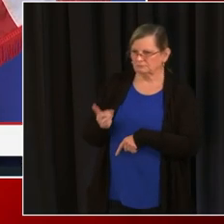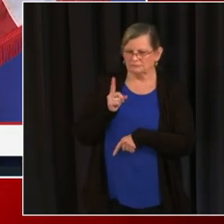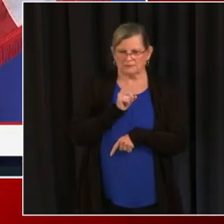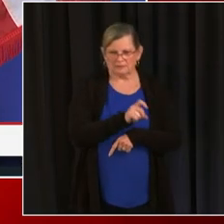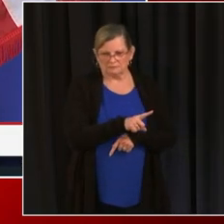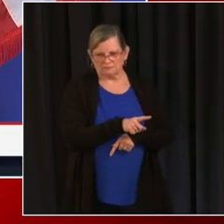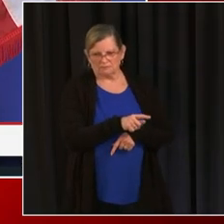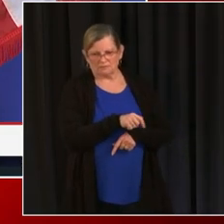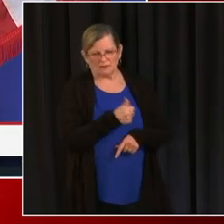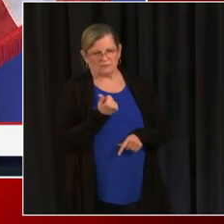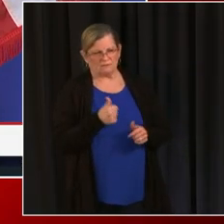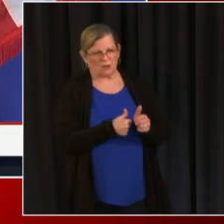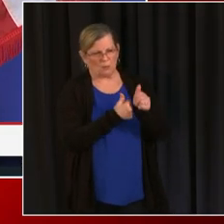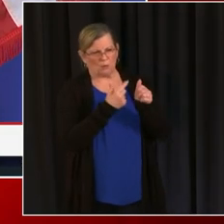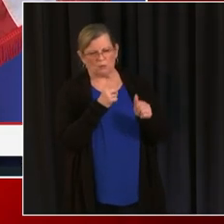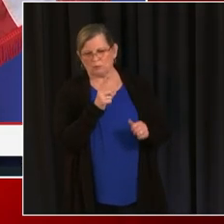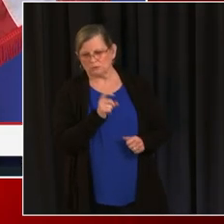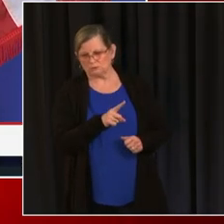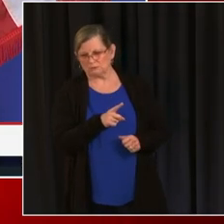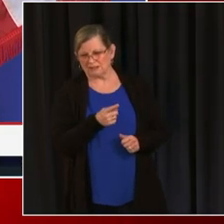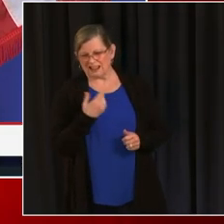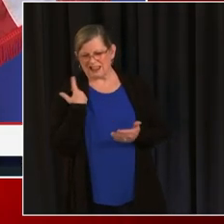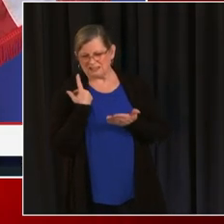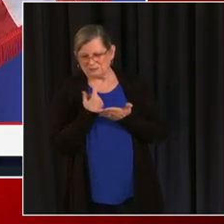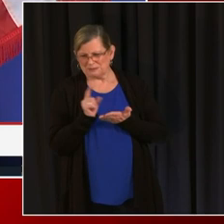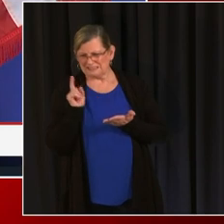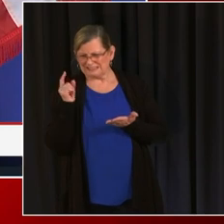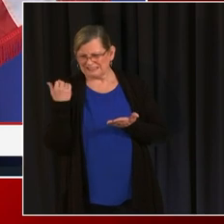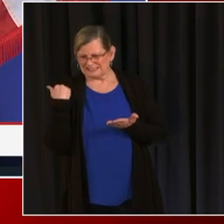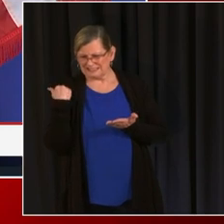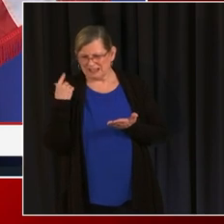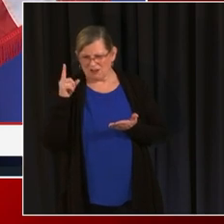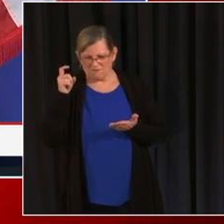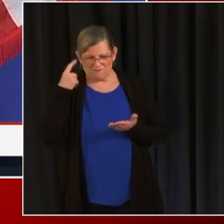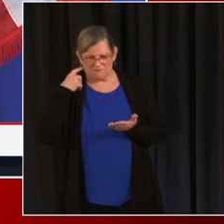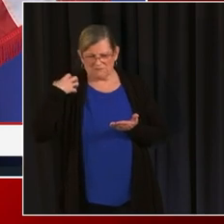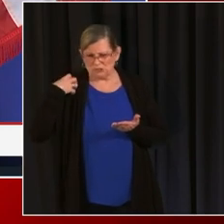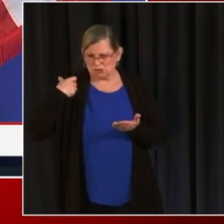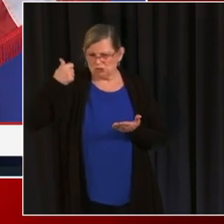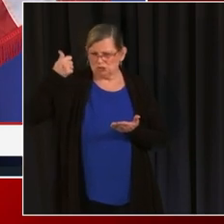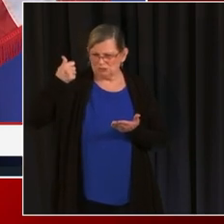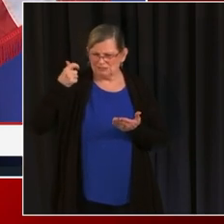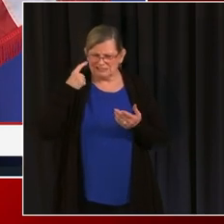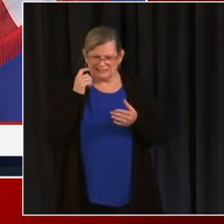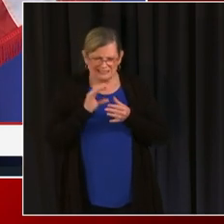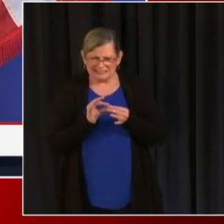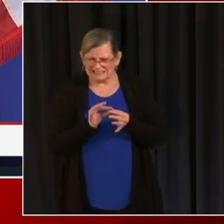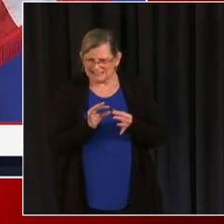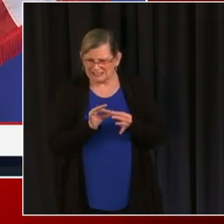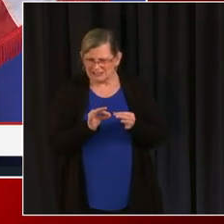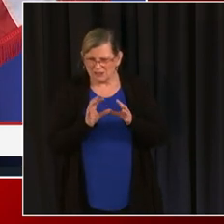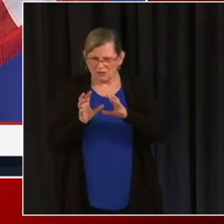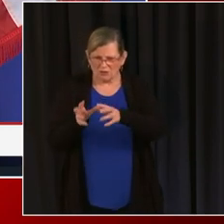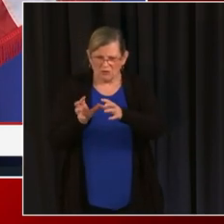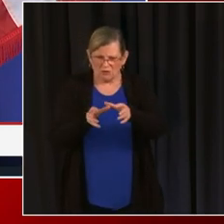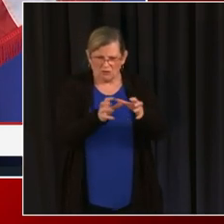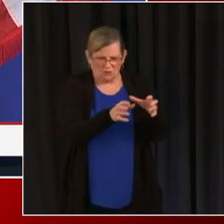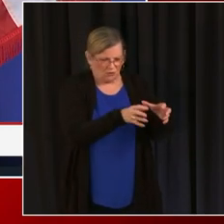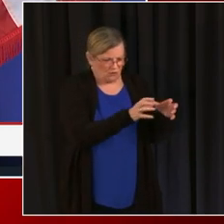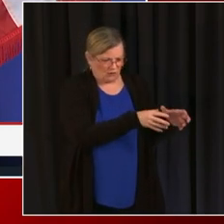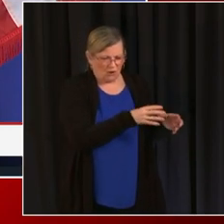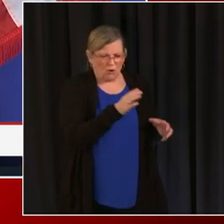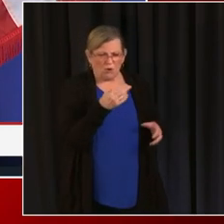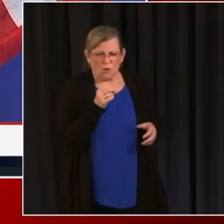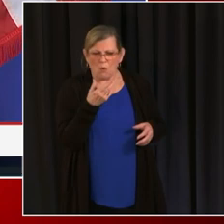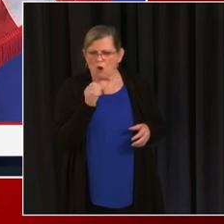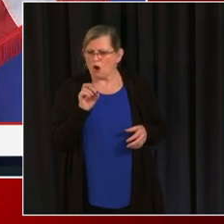And last week, the city officials said that an announcement on cohorting and social distancing could be